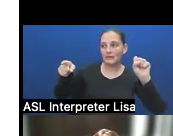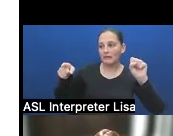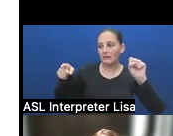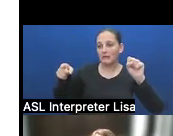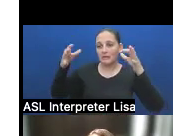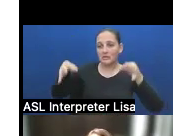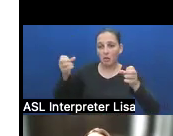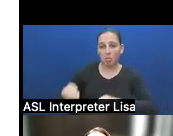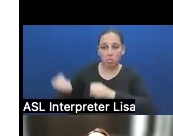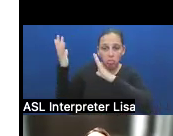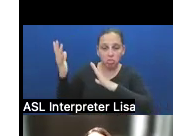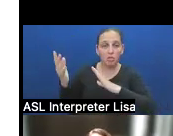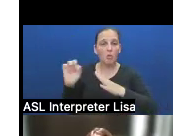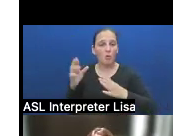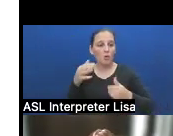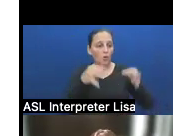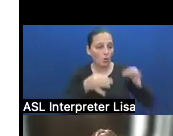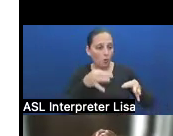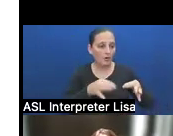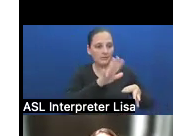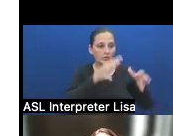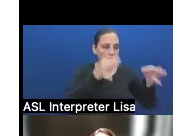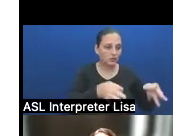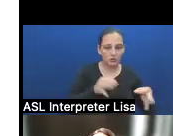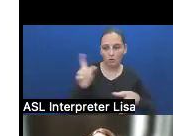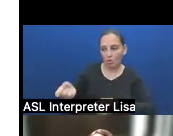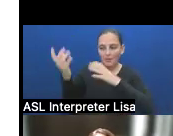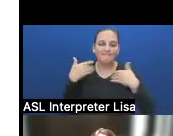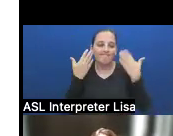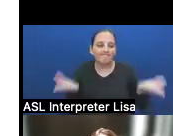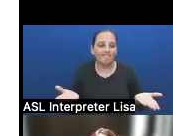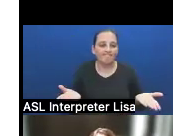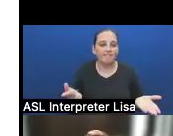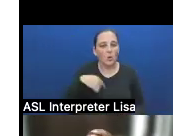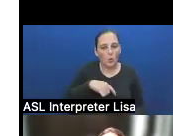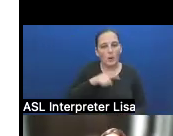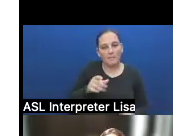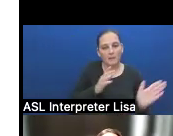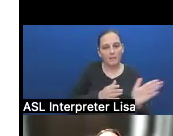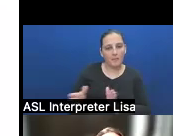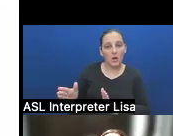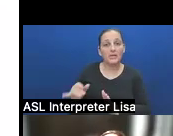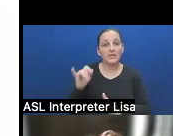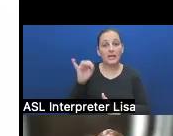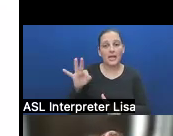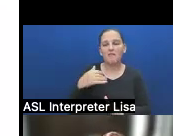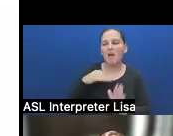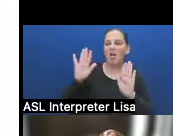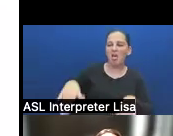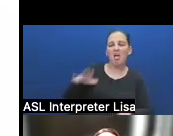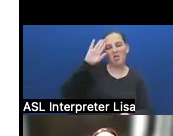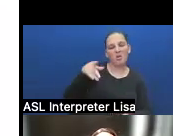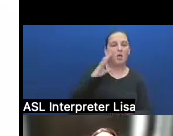couldn't happen. But we can't stop preparing because if they happen and you thought, oh, they weren't going to happen, that's not a defense in